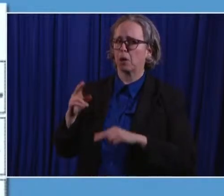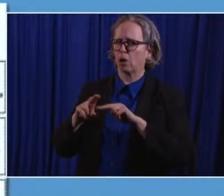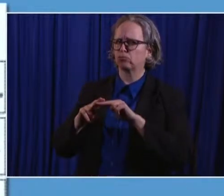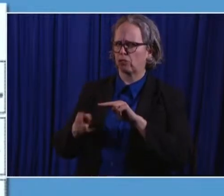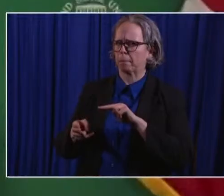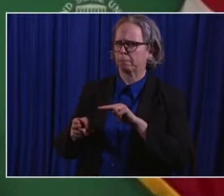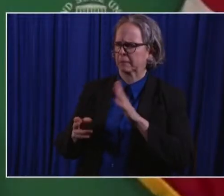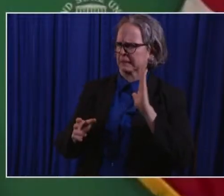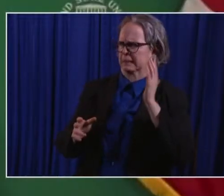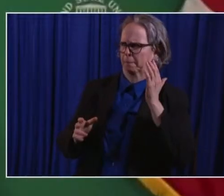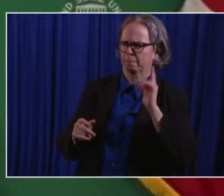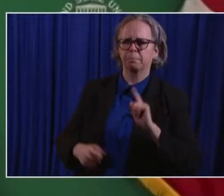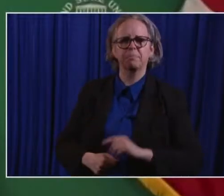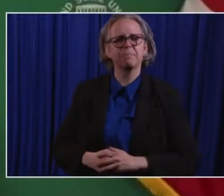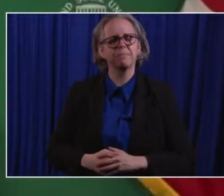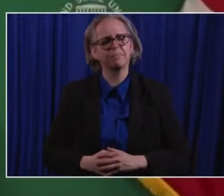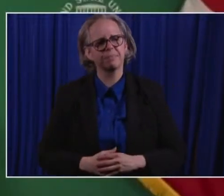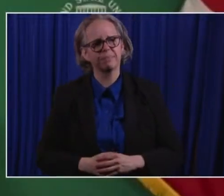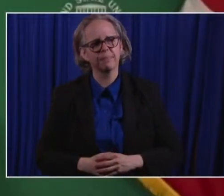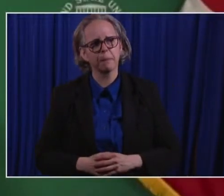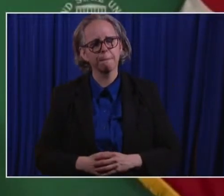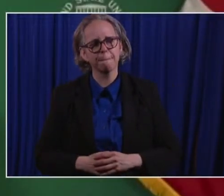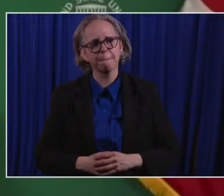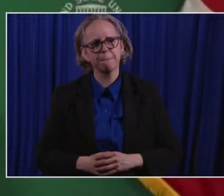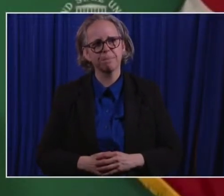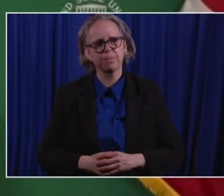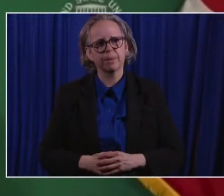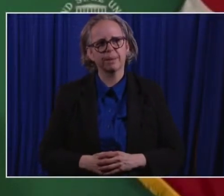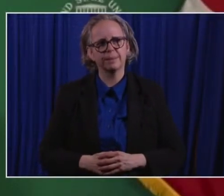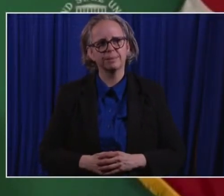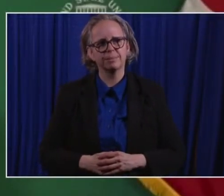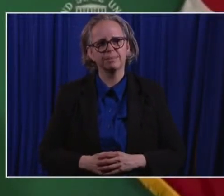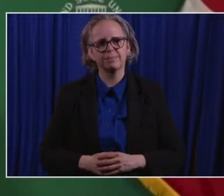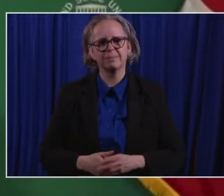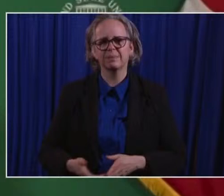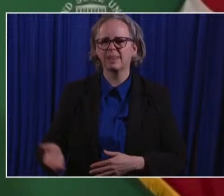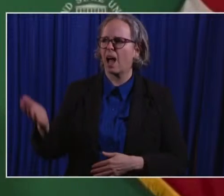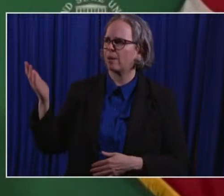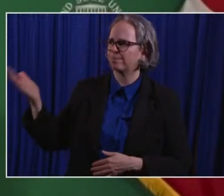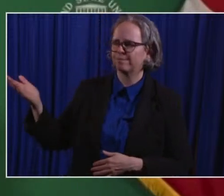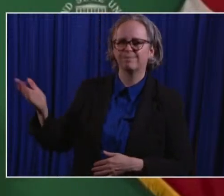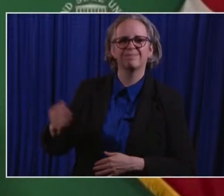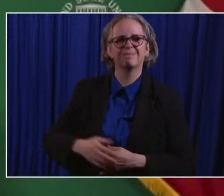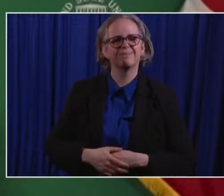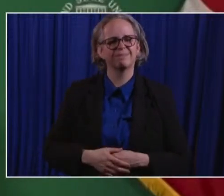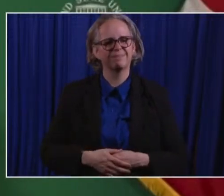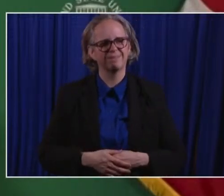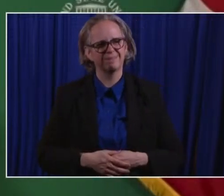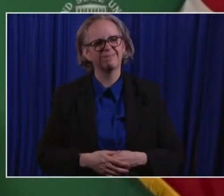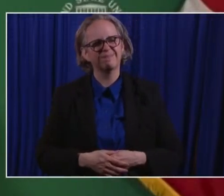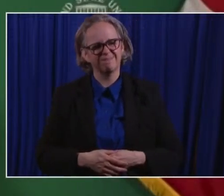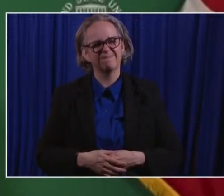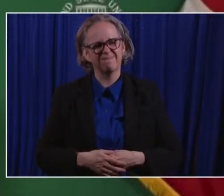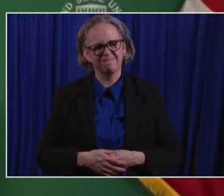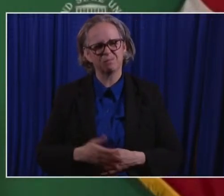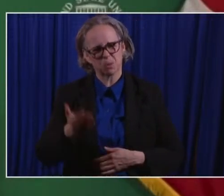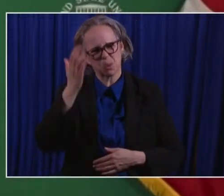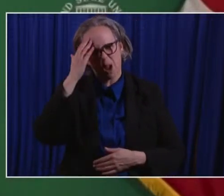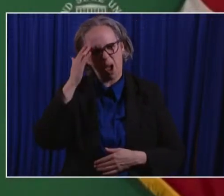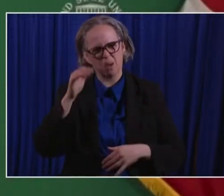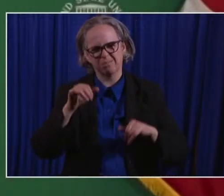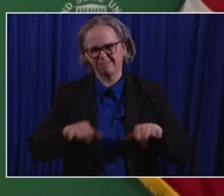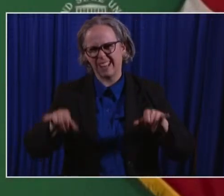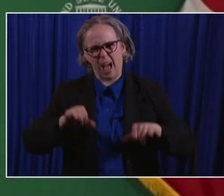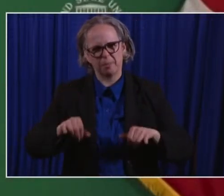I'll show you a slide on that a little bit later. Let's look at the next one, Eric. Again, this is the indicator. If you want to